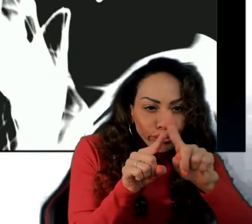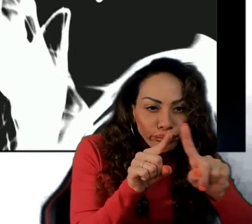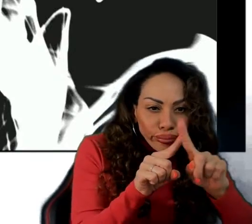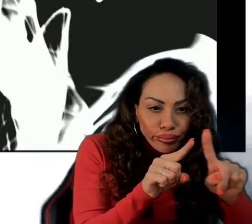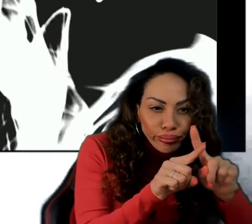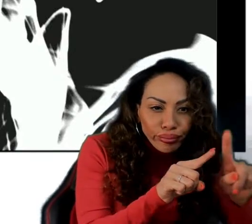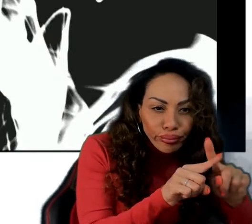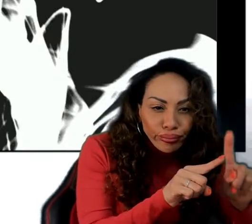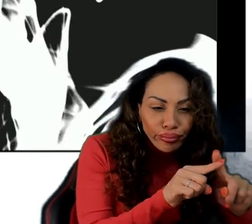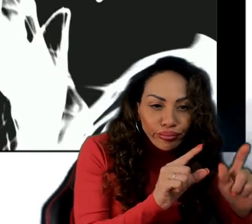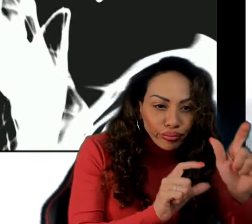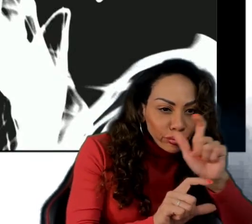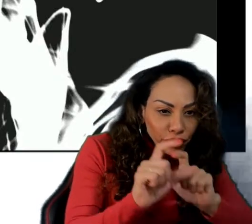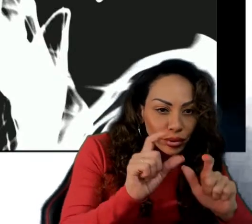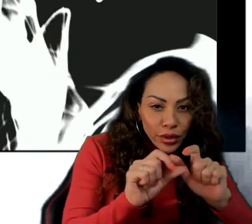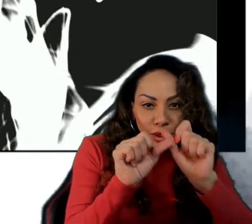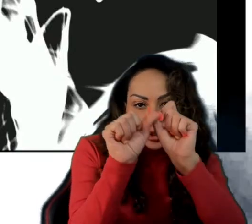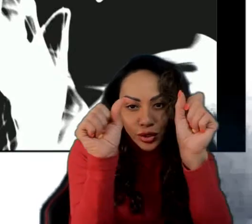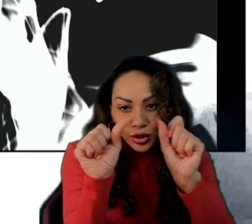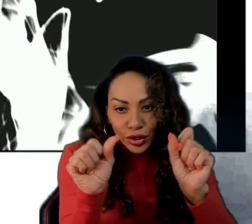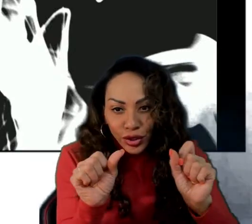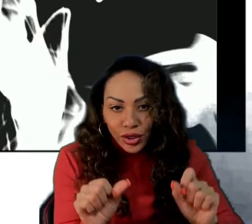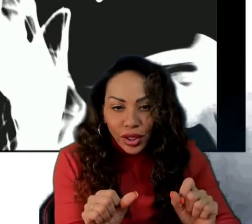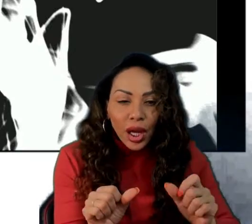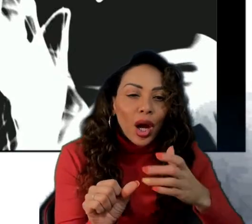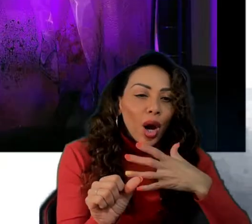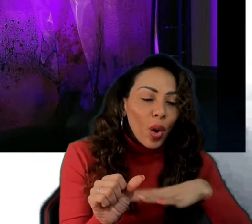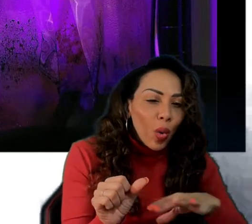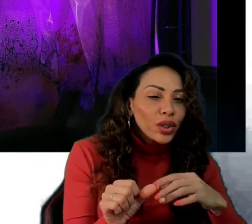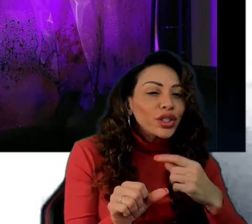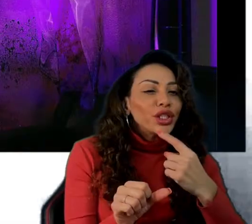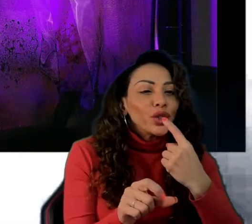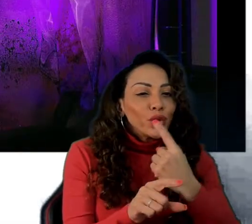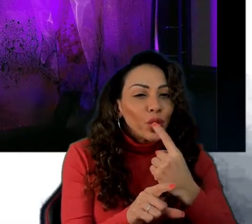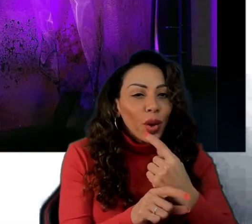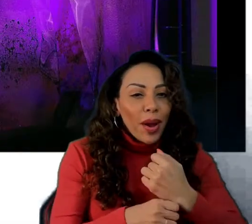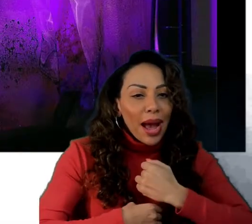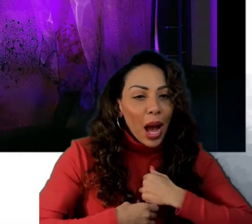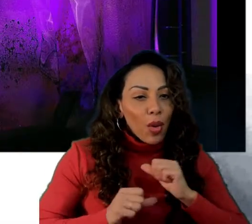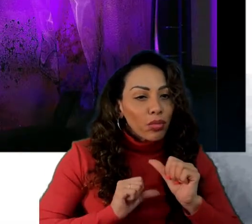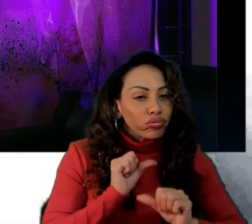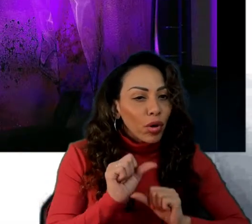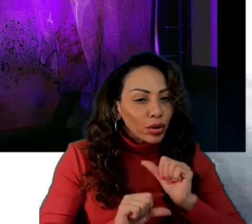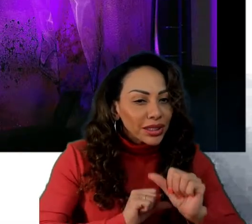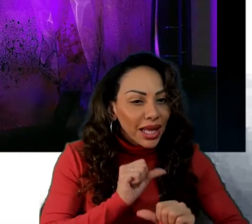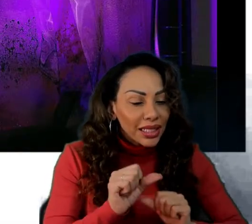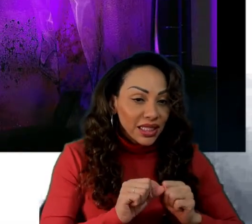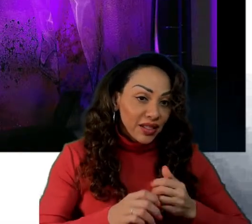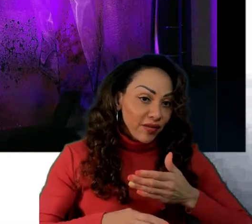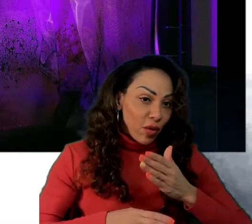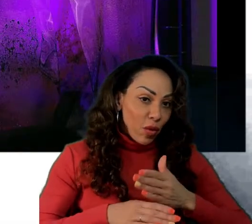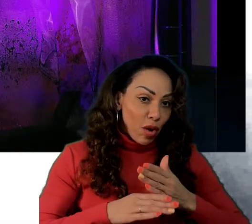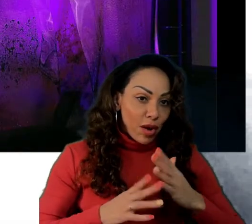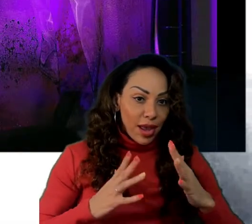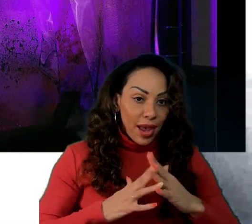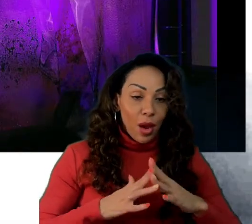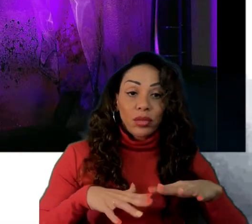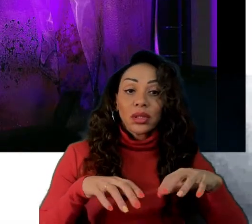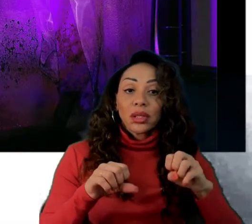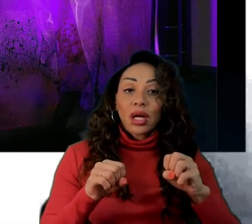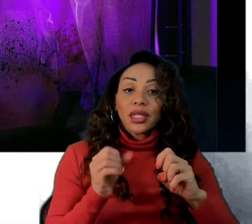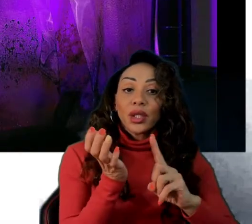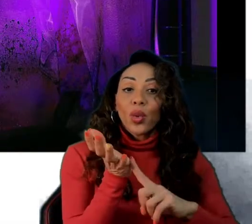So I wanted to talk about a little bit about our process of working with algae. So we started off with some lab training, and we were